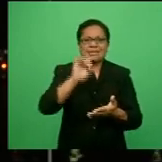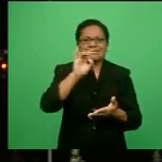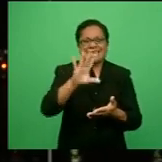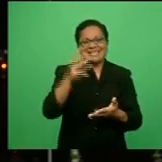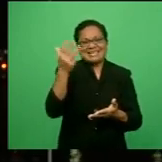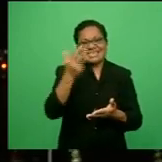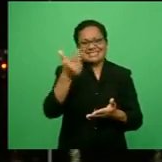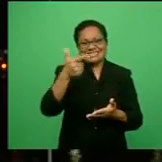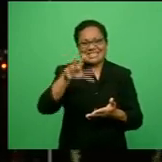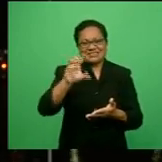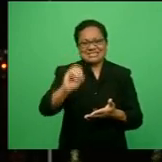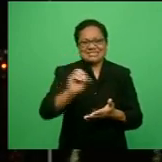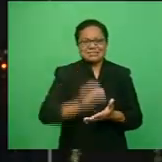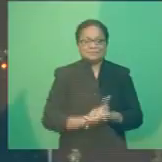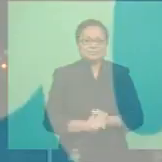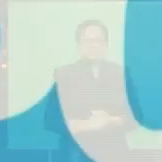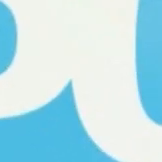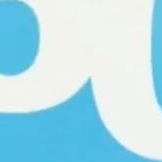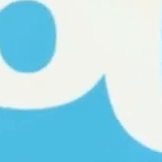Josaya Nanunga reports.